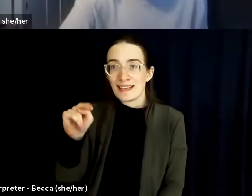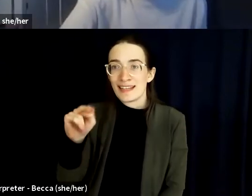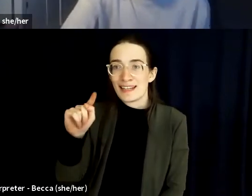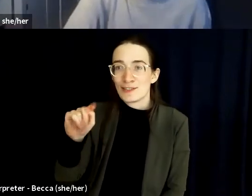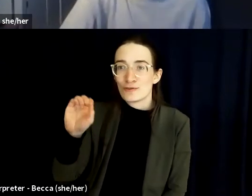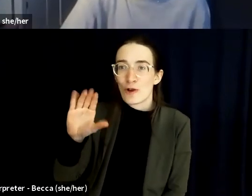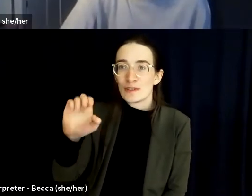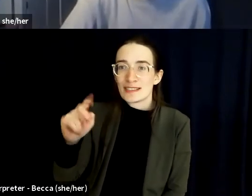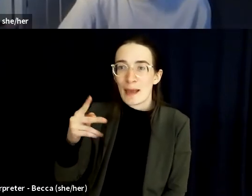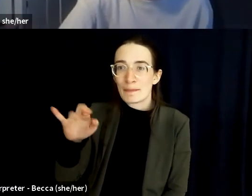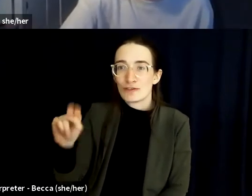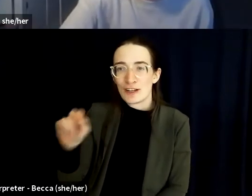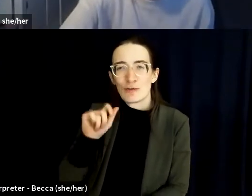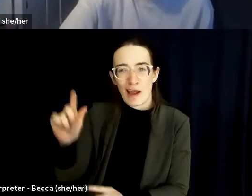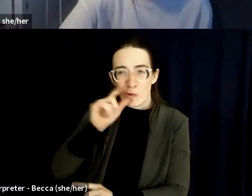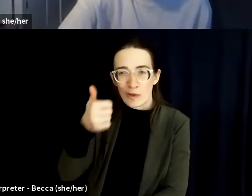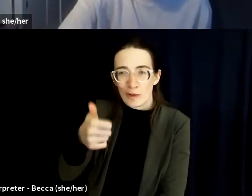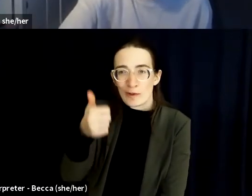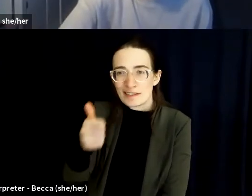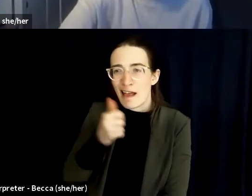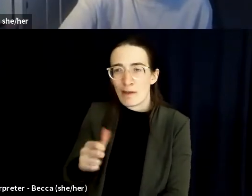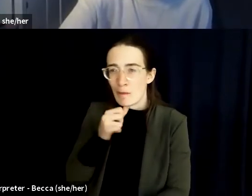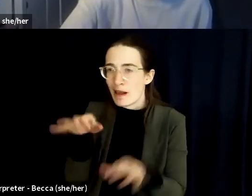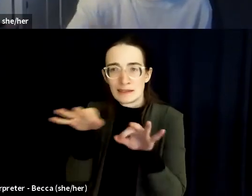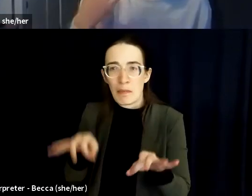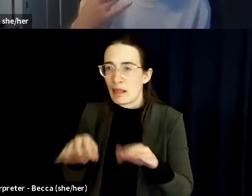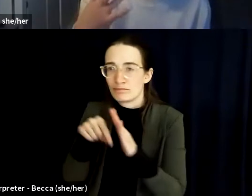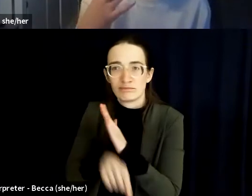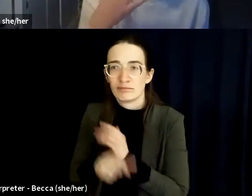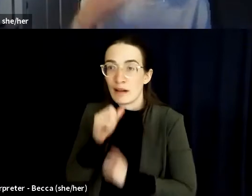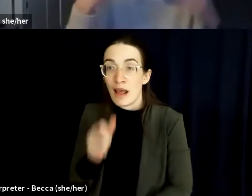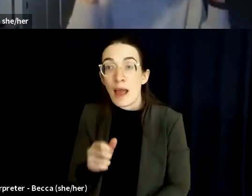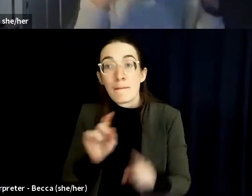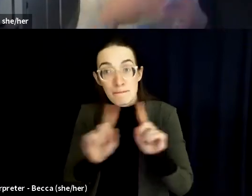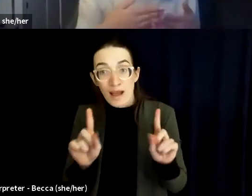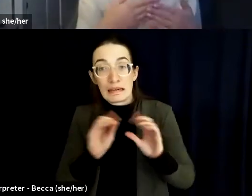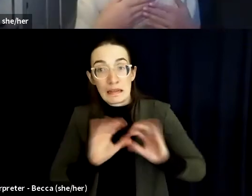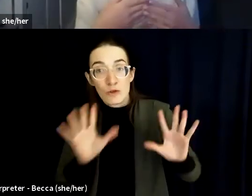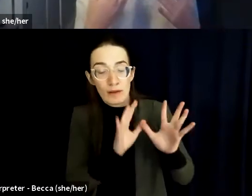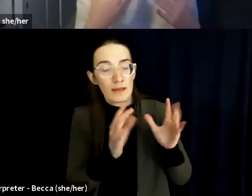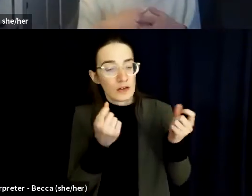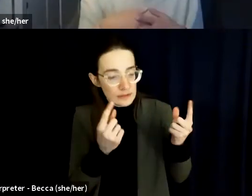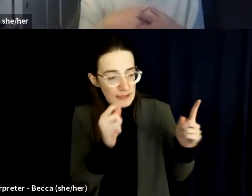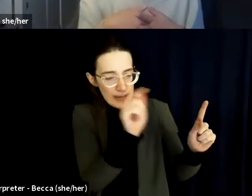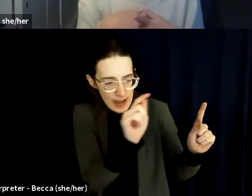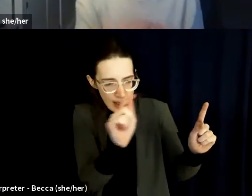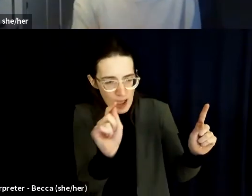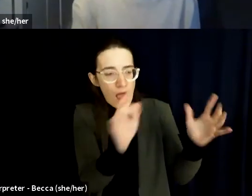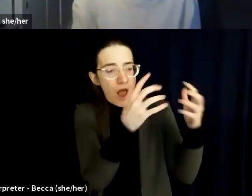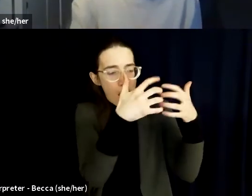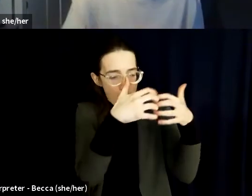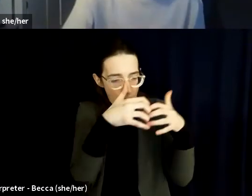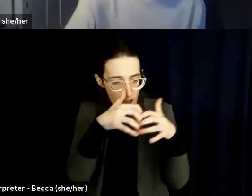it if you want to learn more about it because it's just been something that has been so clear and helped me connect the dots and help me feel a little bit